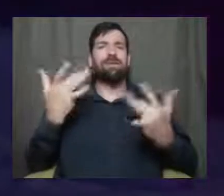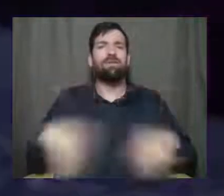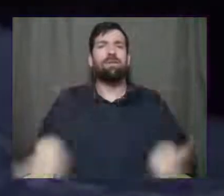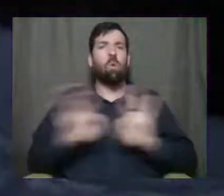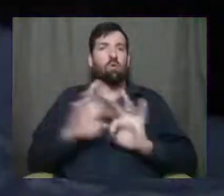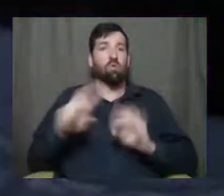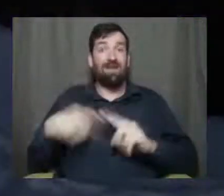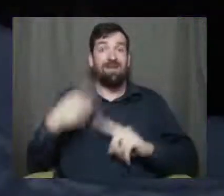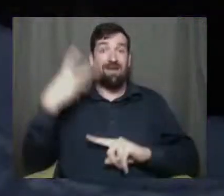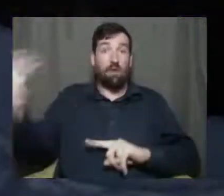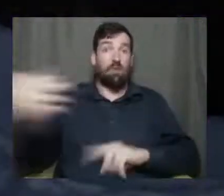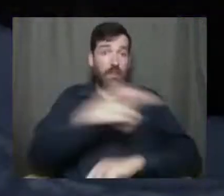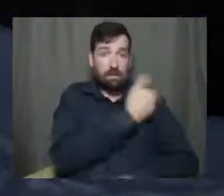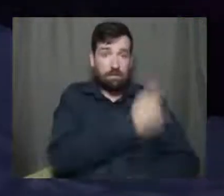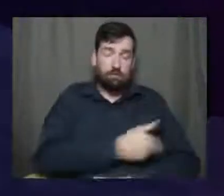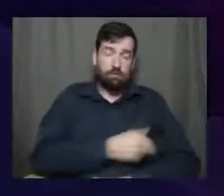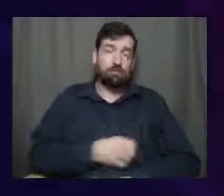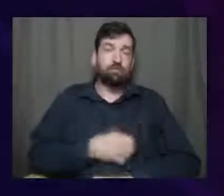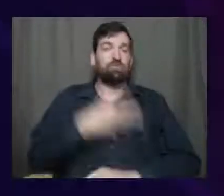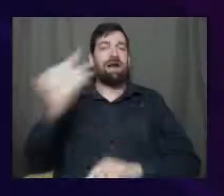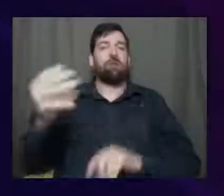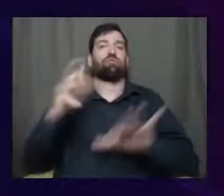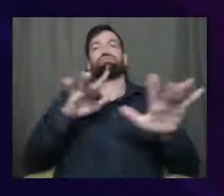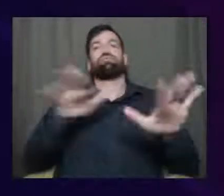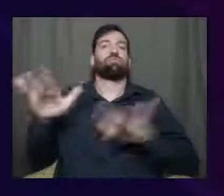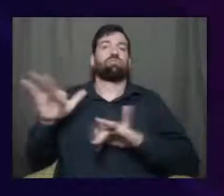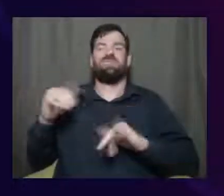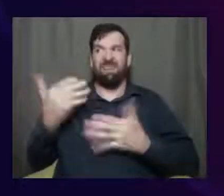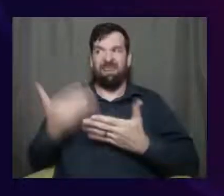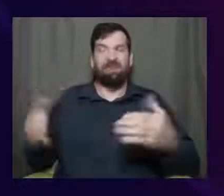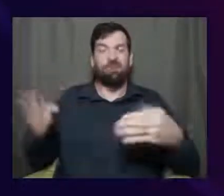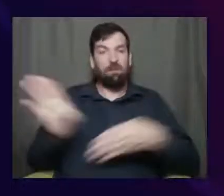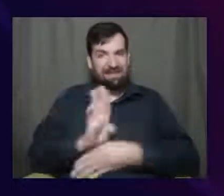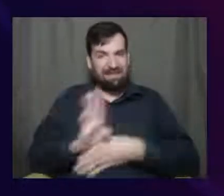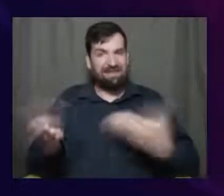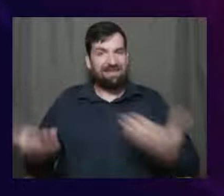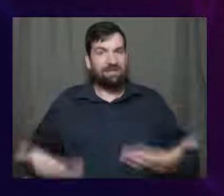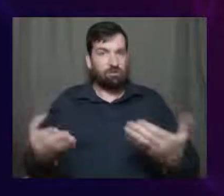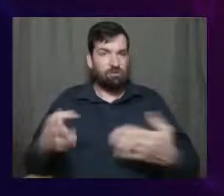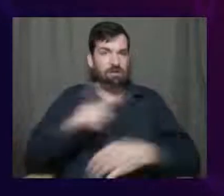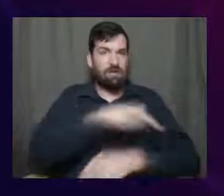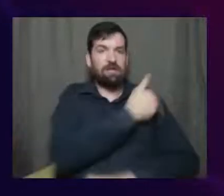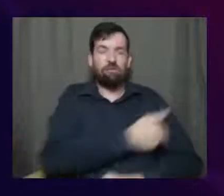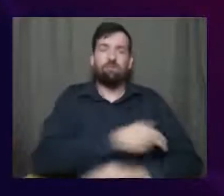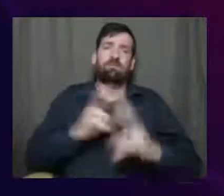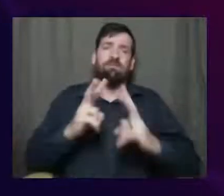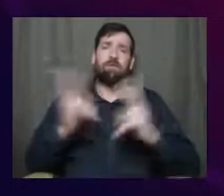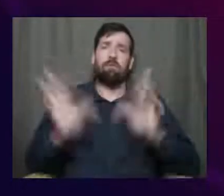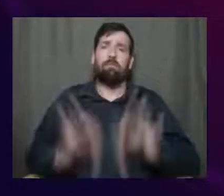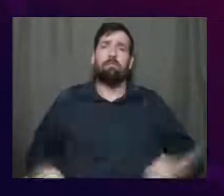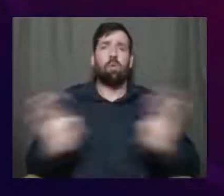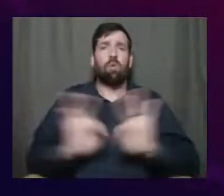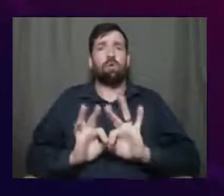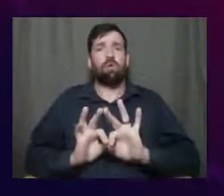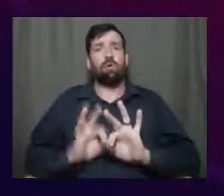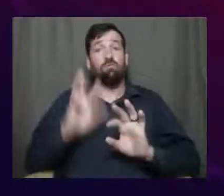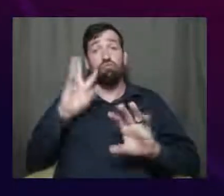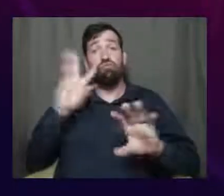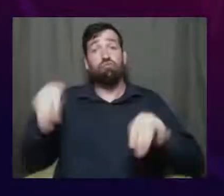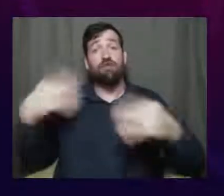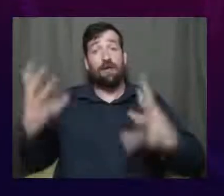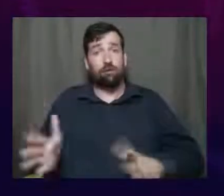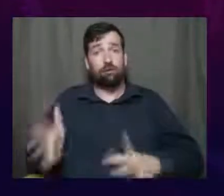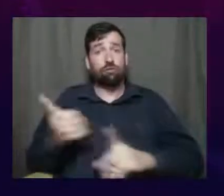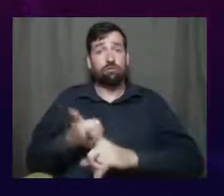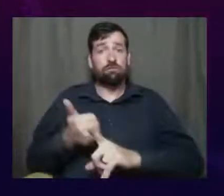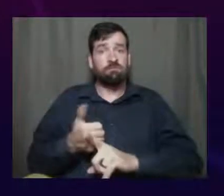hospital to get out there and do this. Well, things are busy in the hospital, and I think it's really important for providers to have an opportunity to